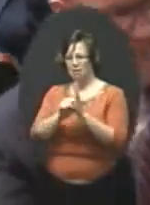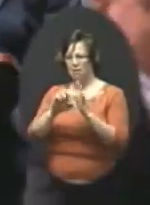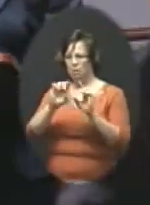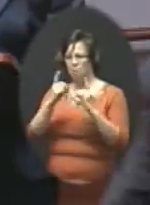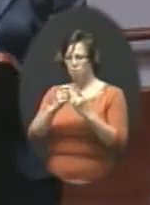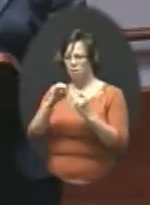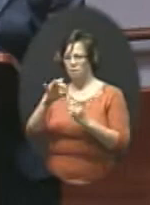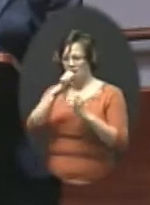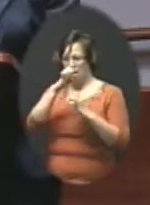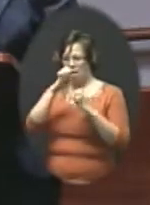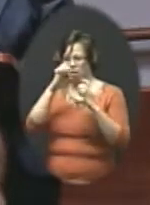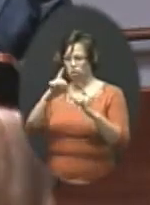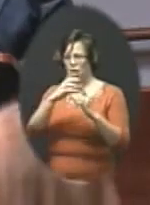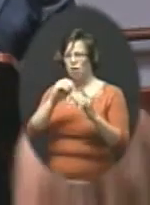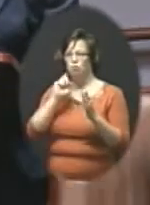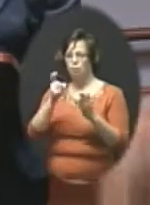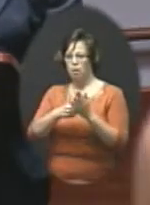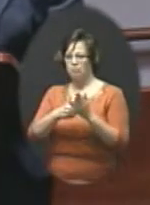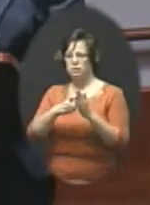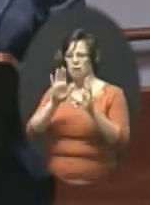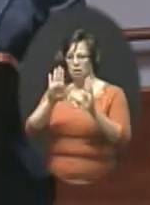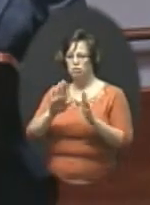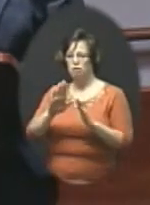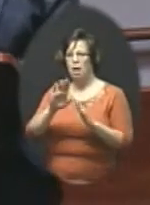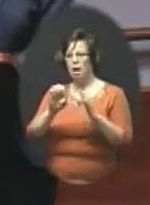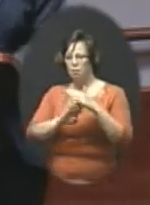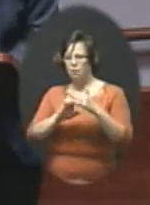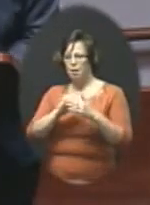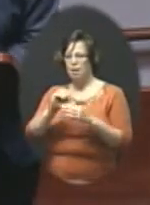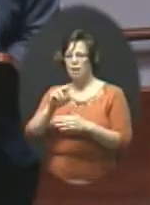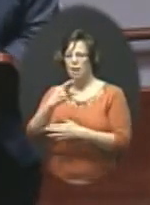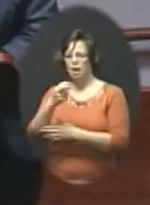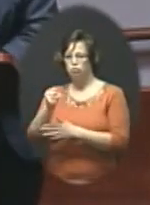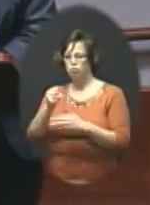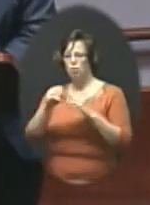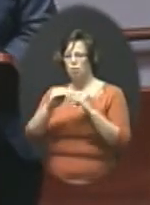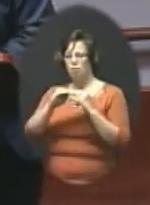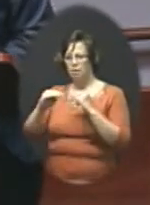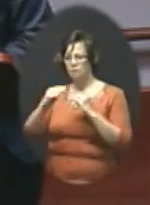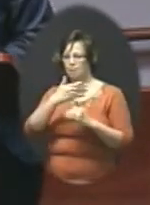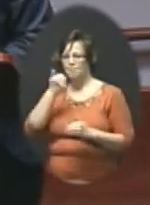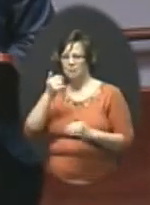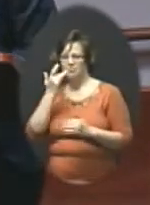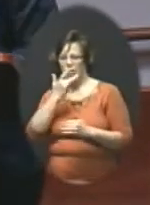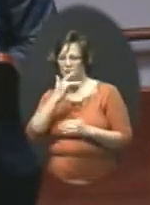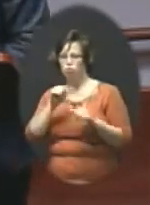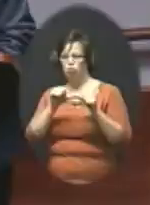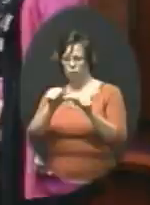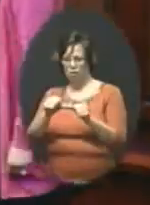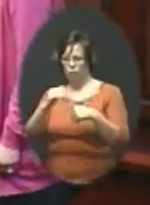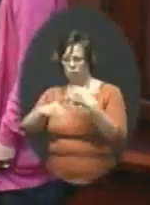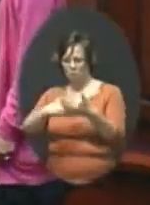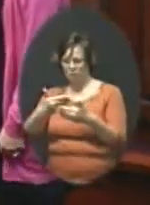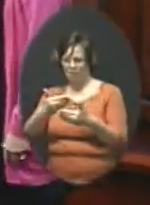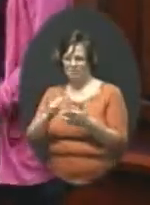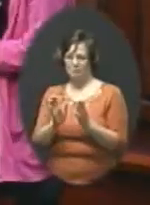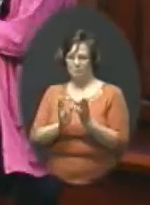and recognizes excellent teachers at elementary and secondary levels. Congratulations and best of luck as you move forward in the process.